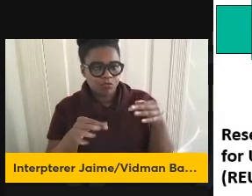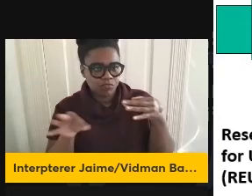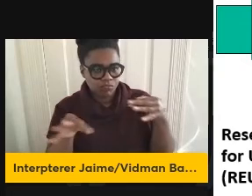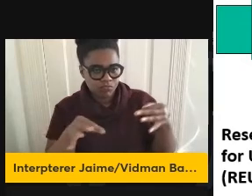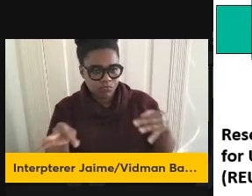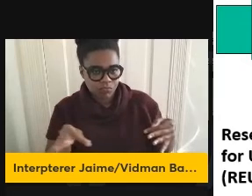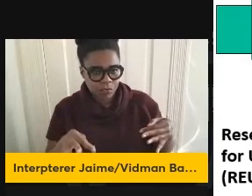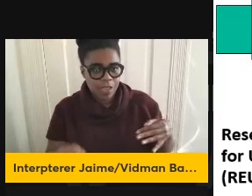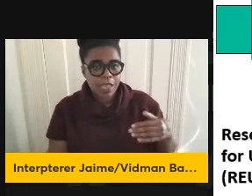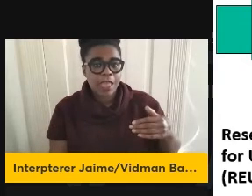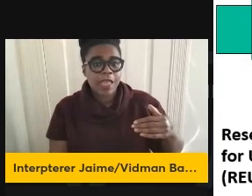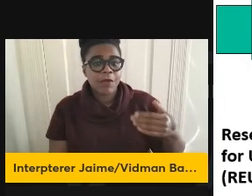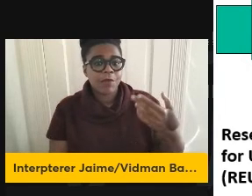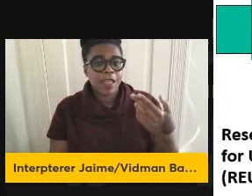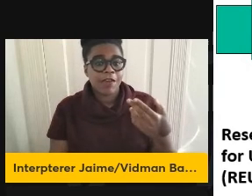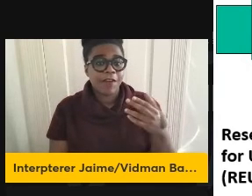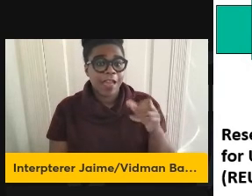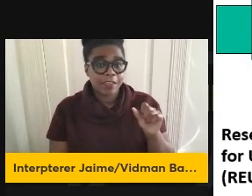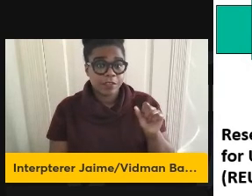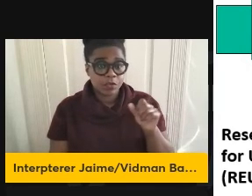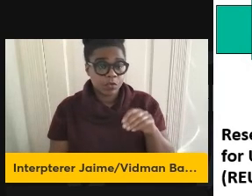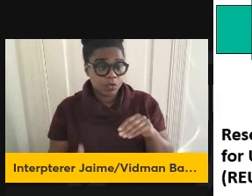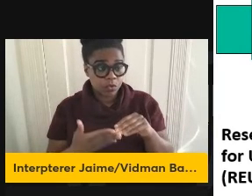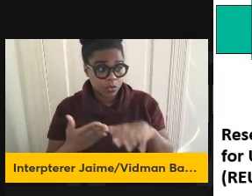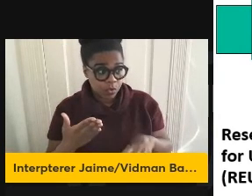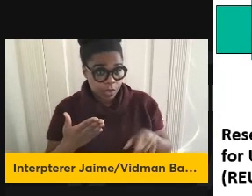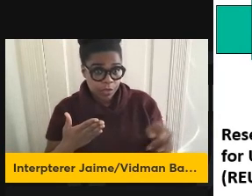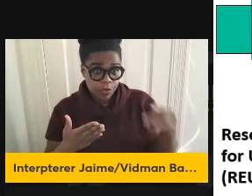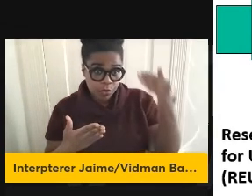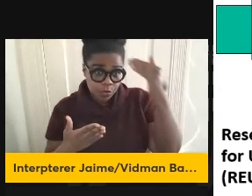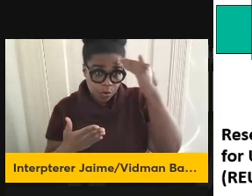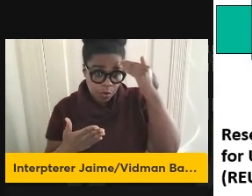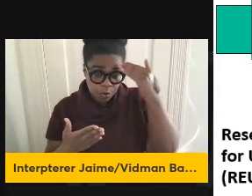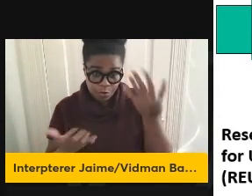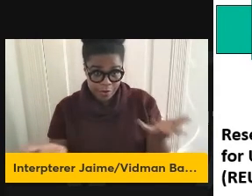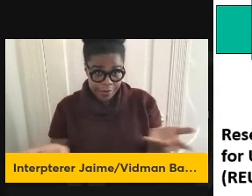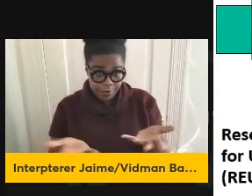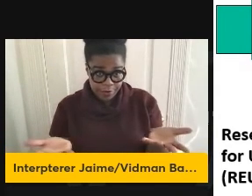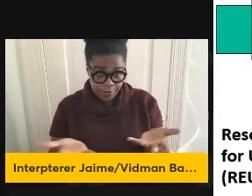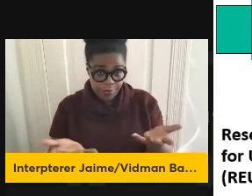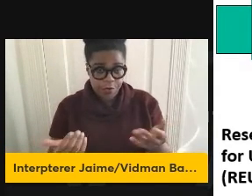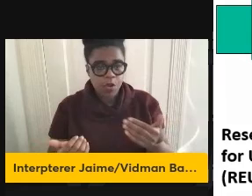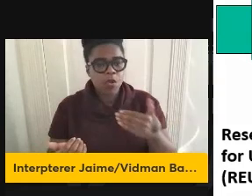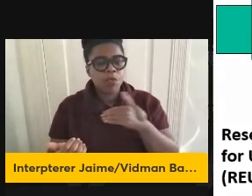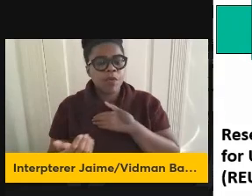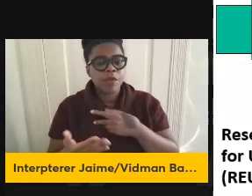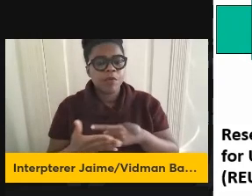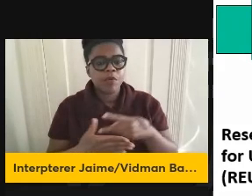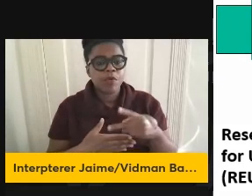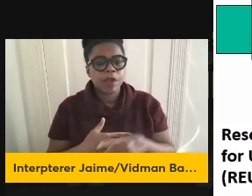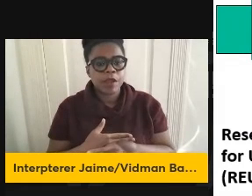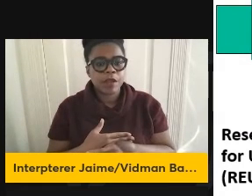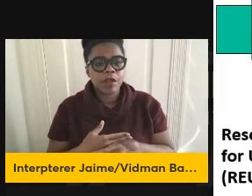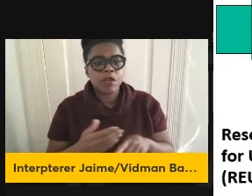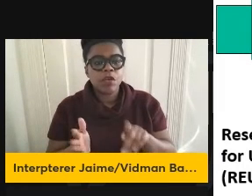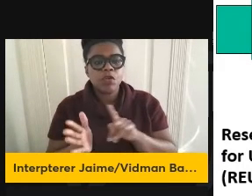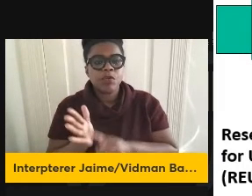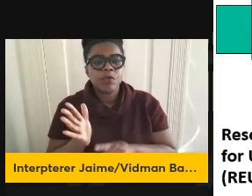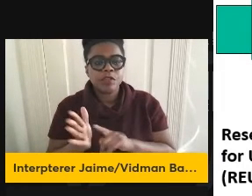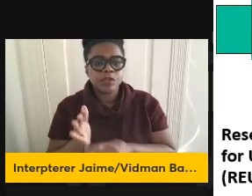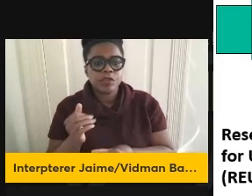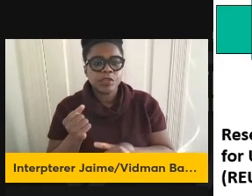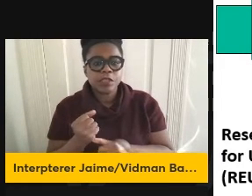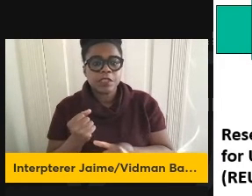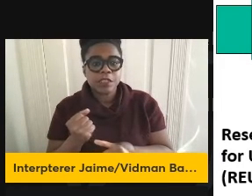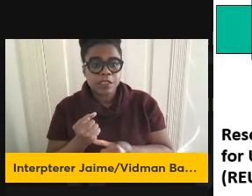a high school student that you know of or is in the audience, we have a program called Research Assistantship for High